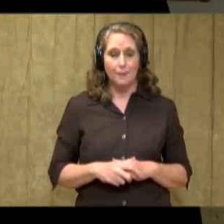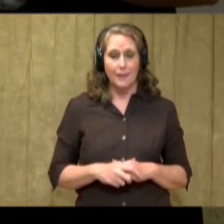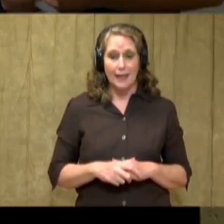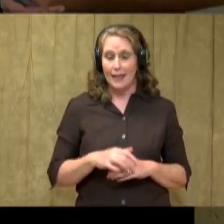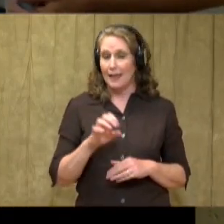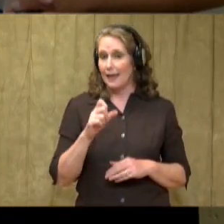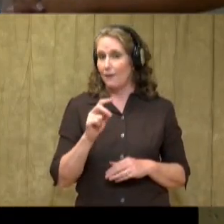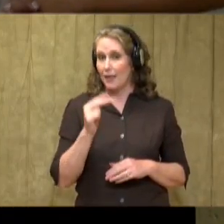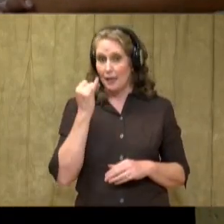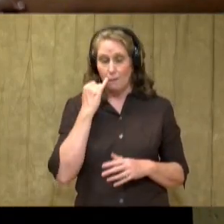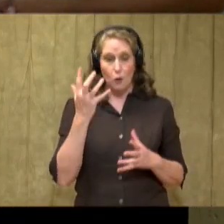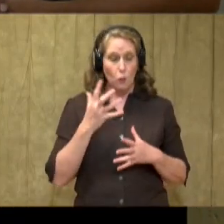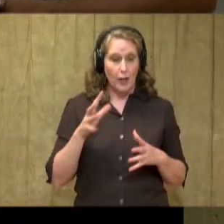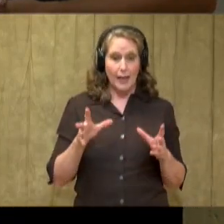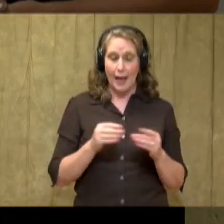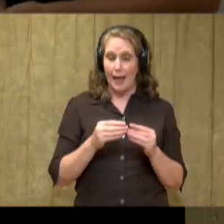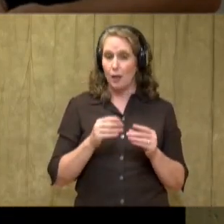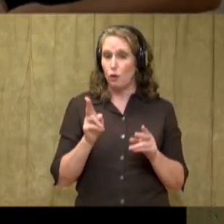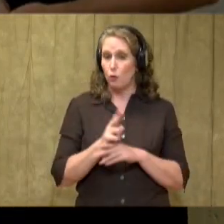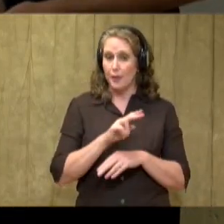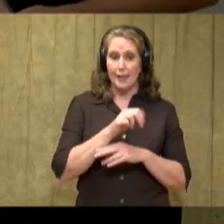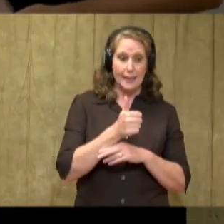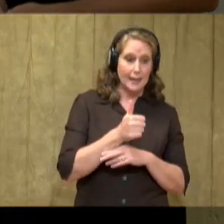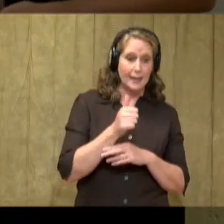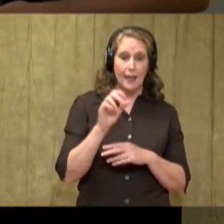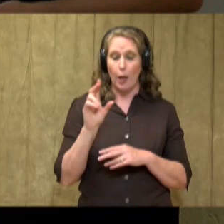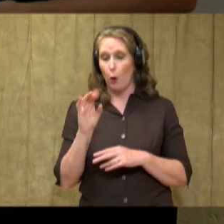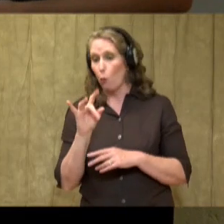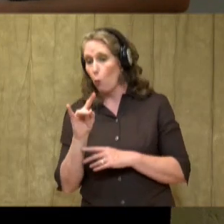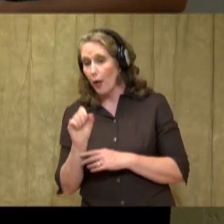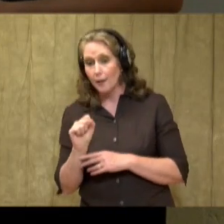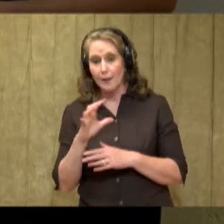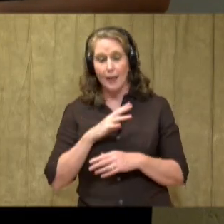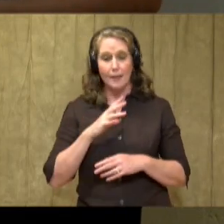Even if you want to go ahead and add by your tens and ones, that's fine.